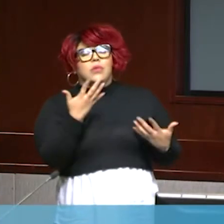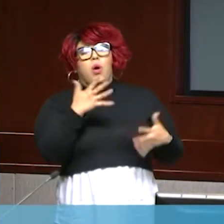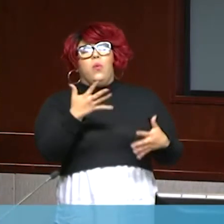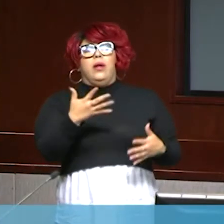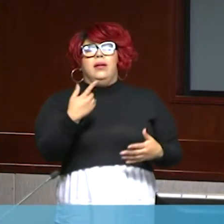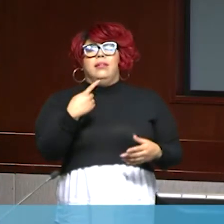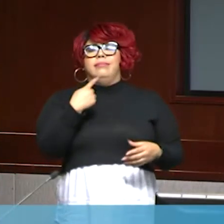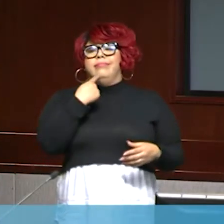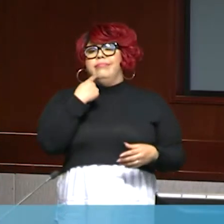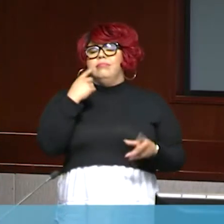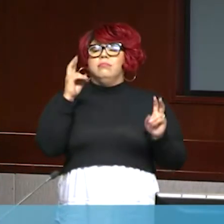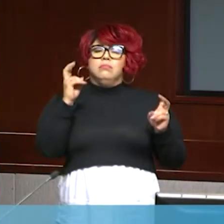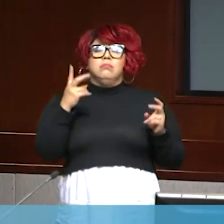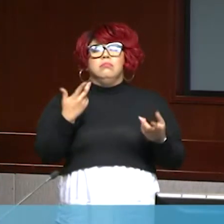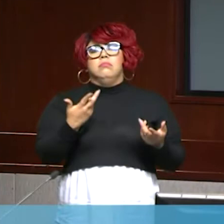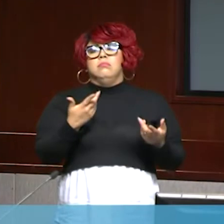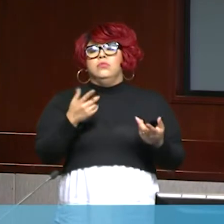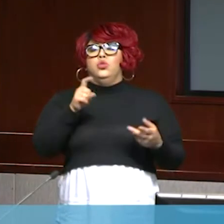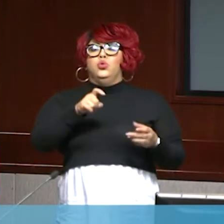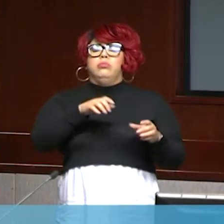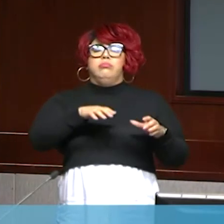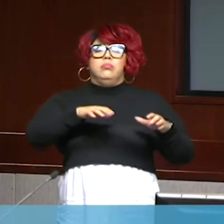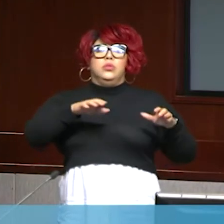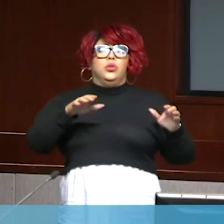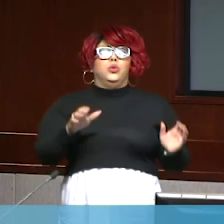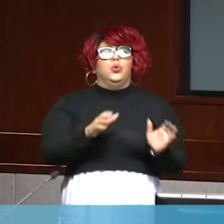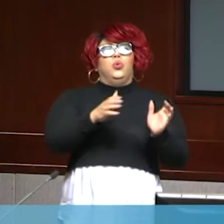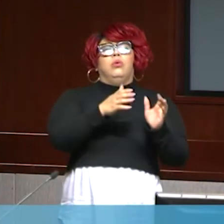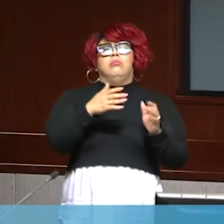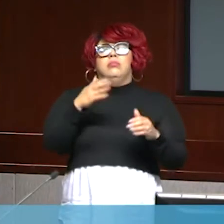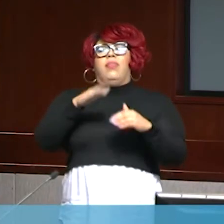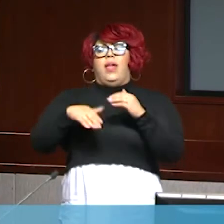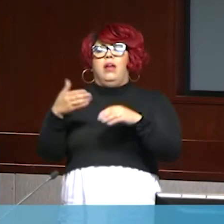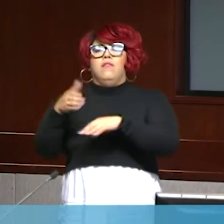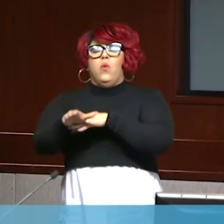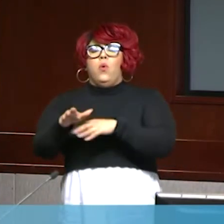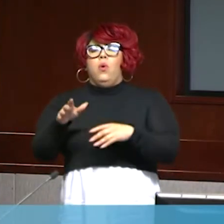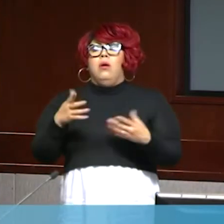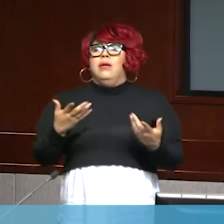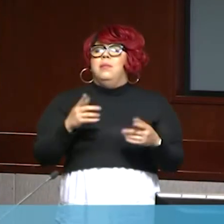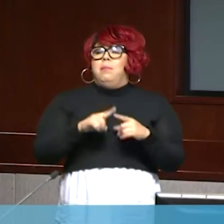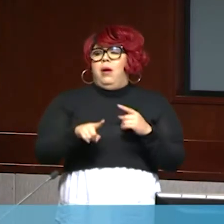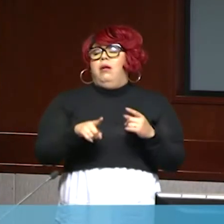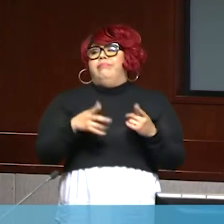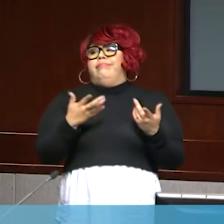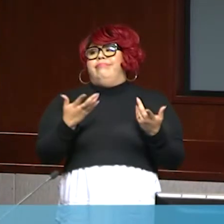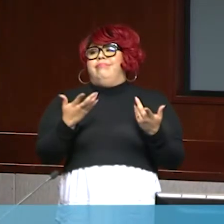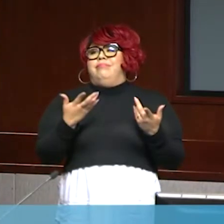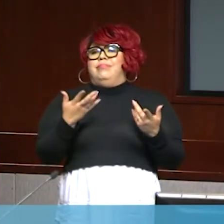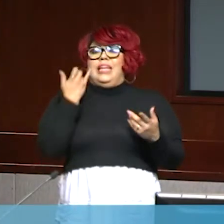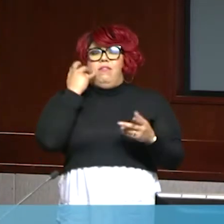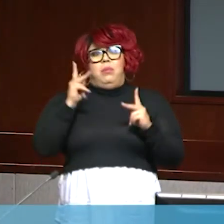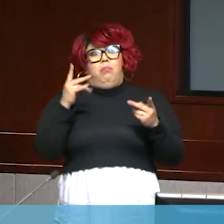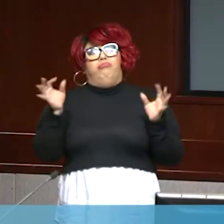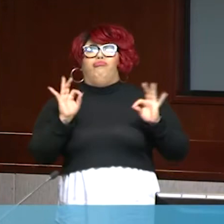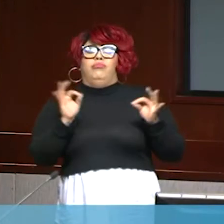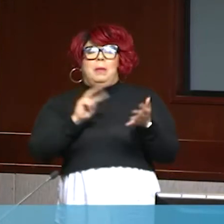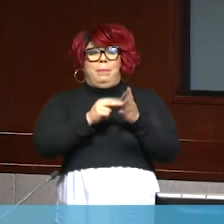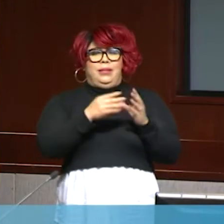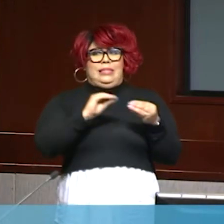goes back to, KBAK's question about what is that threshold? Do we have that threshold?